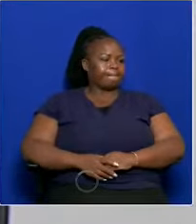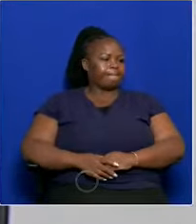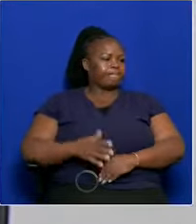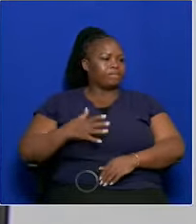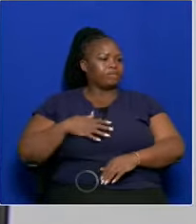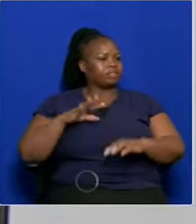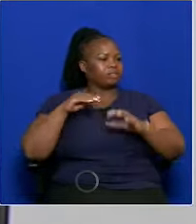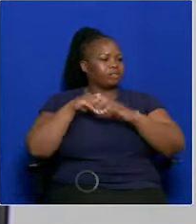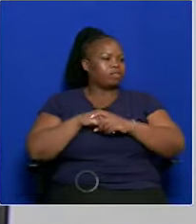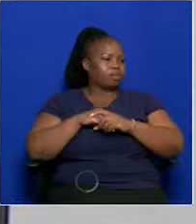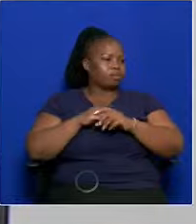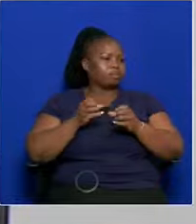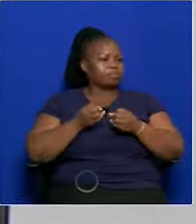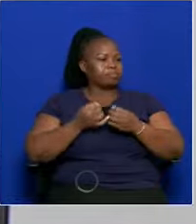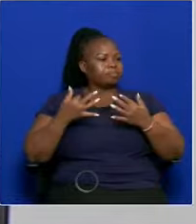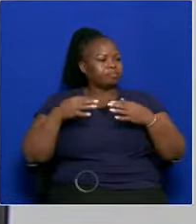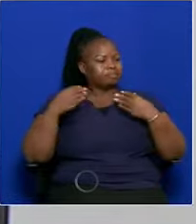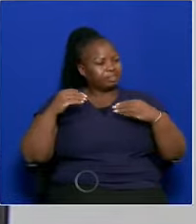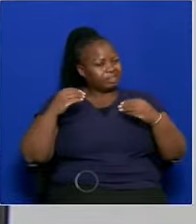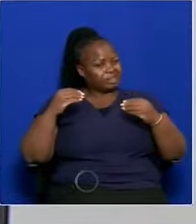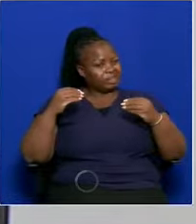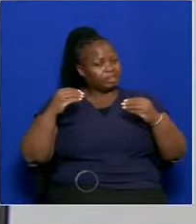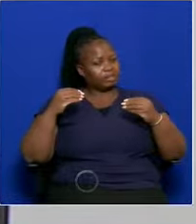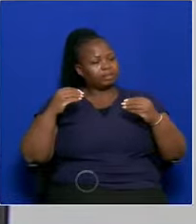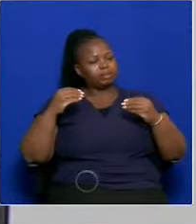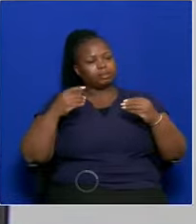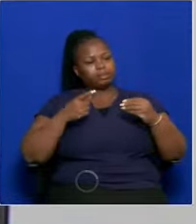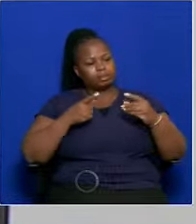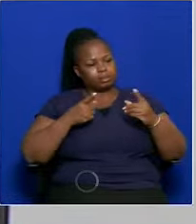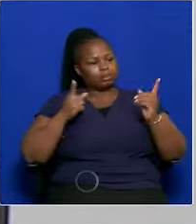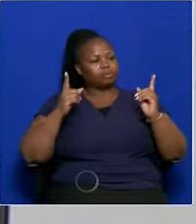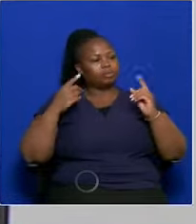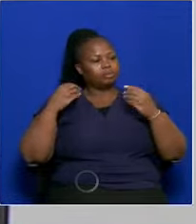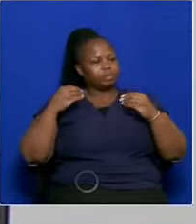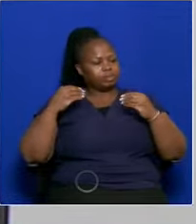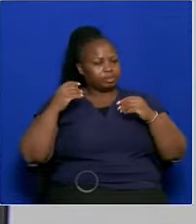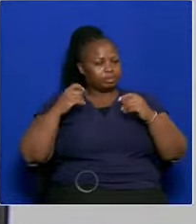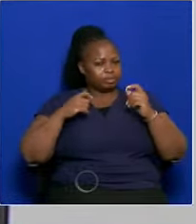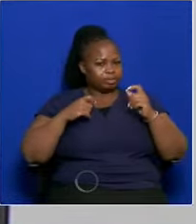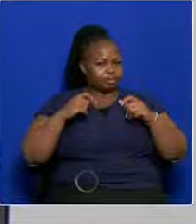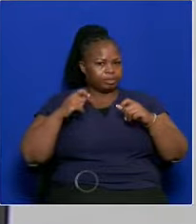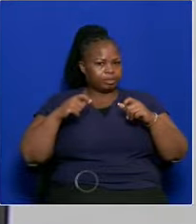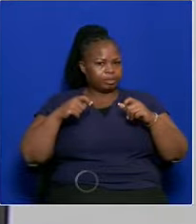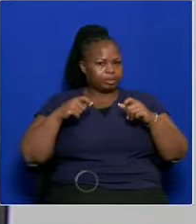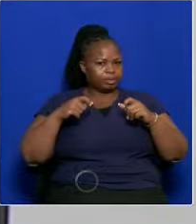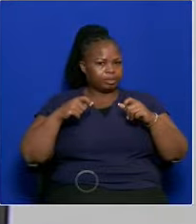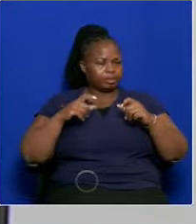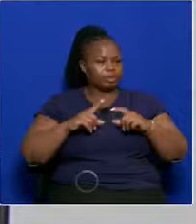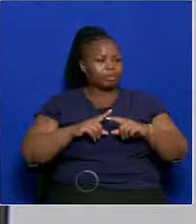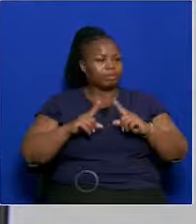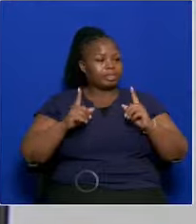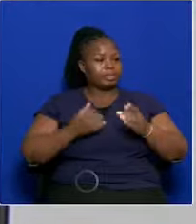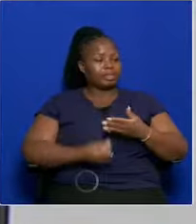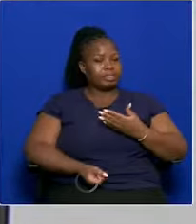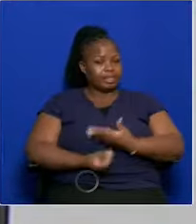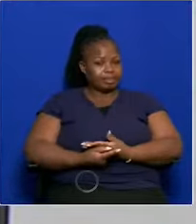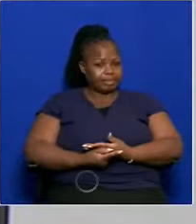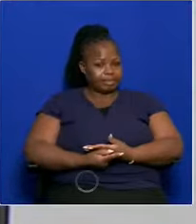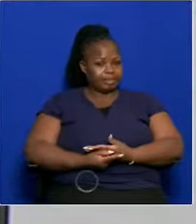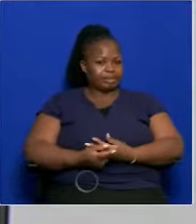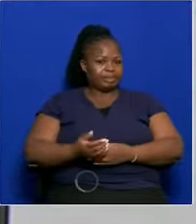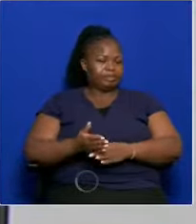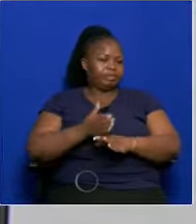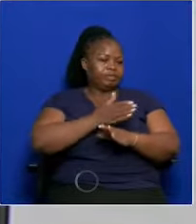the businesses will be those business people. But it was one incident, and